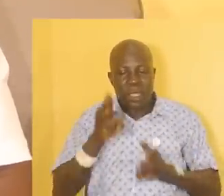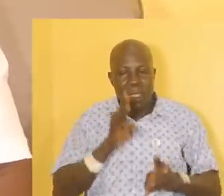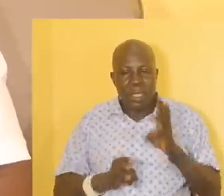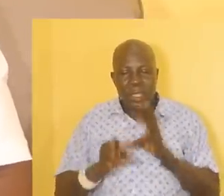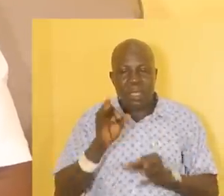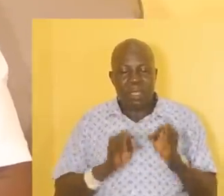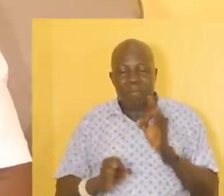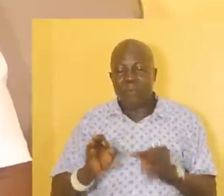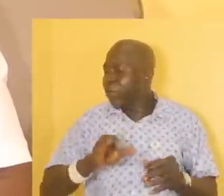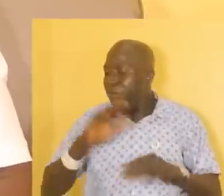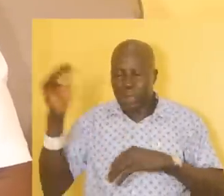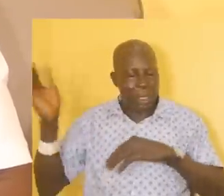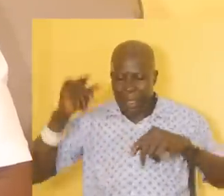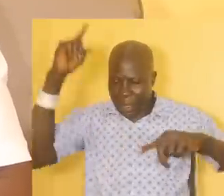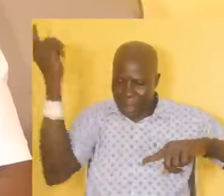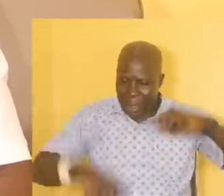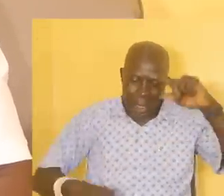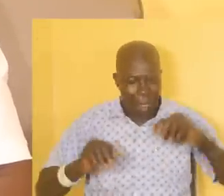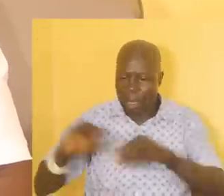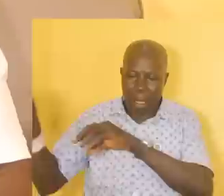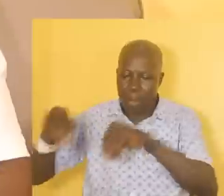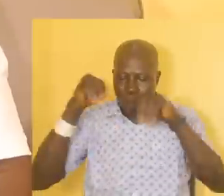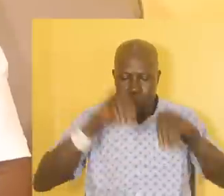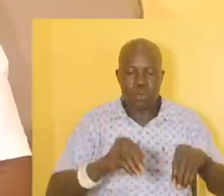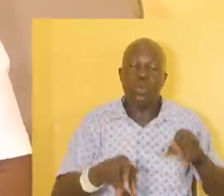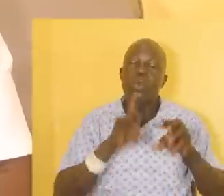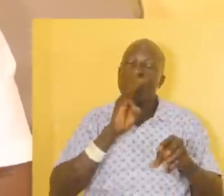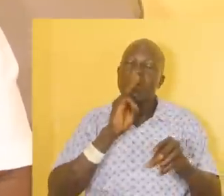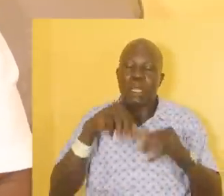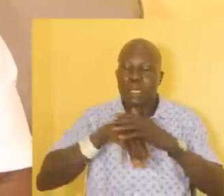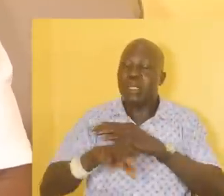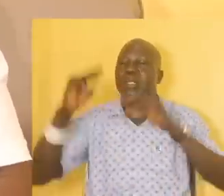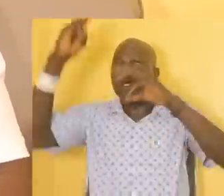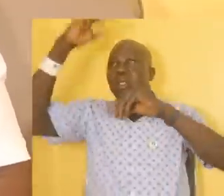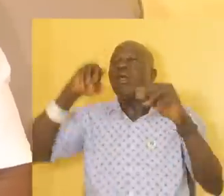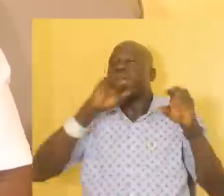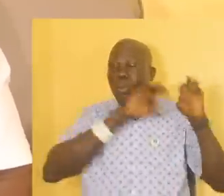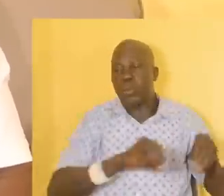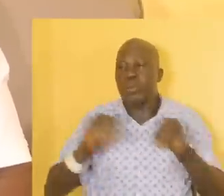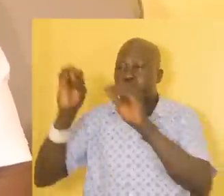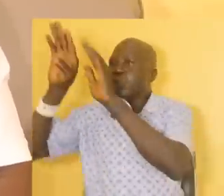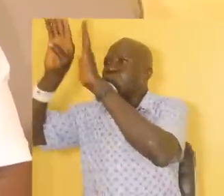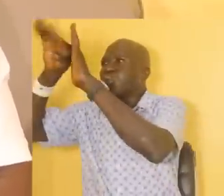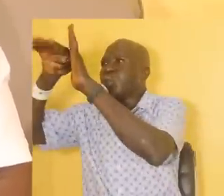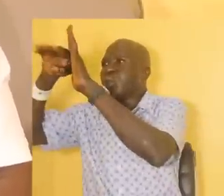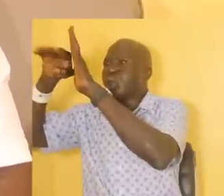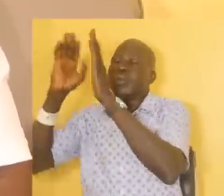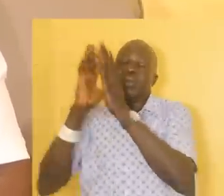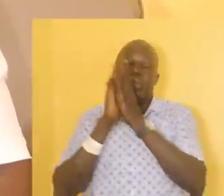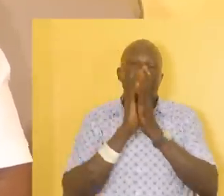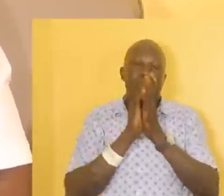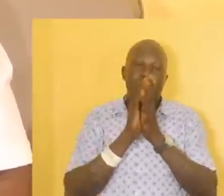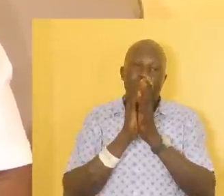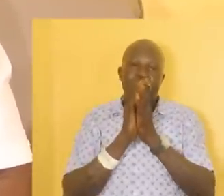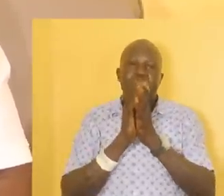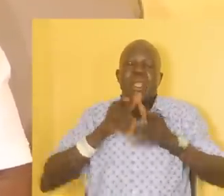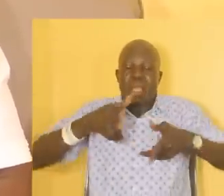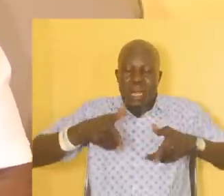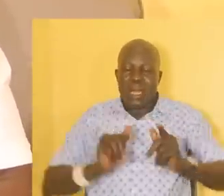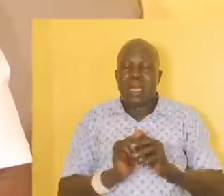if you can't put water inside the dew, you can put it on your red